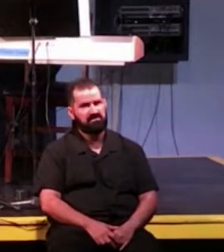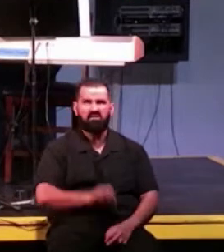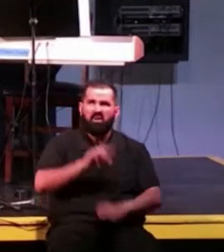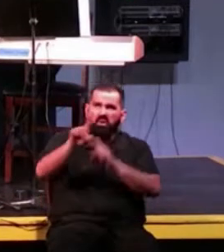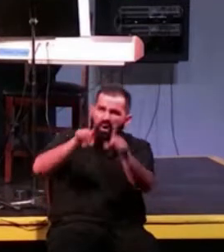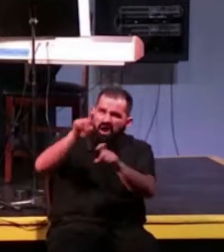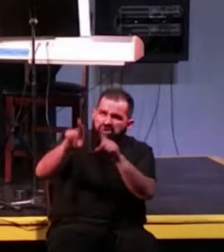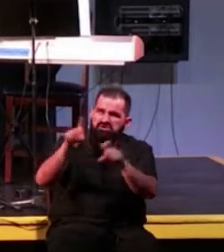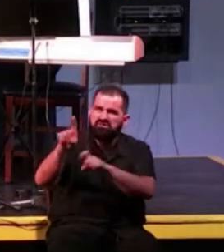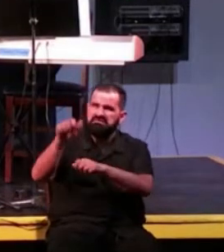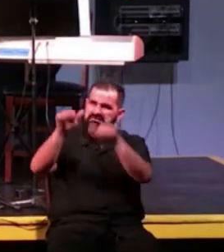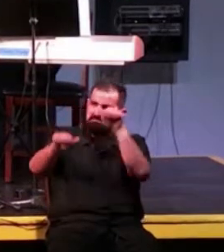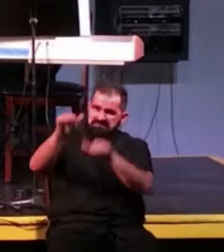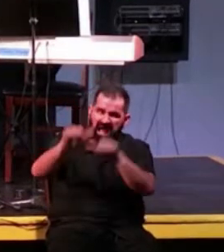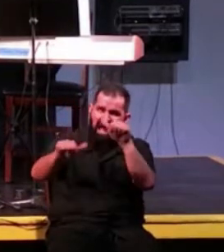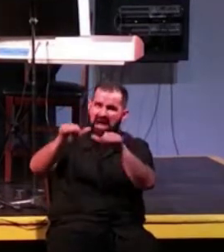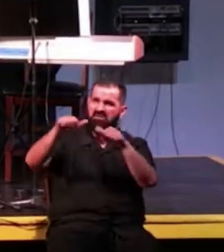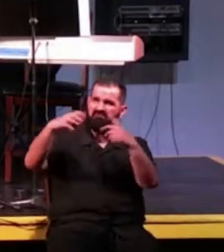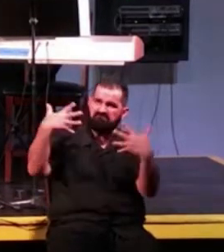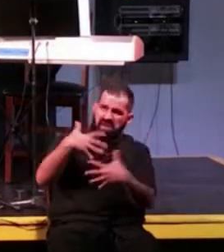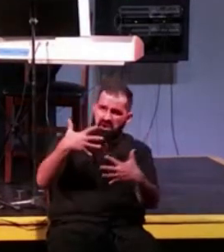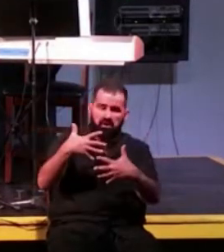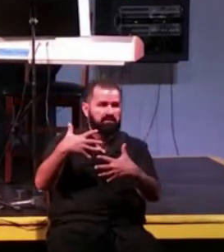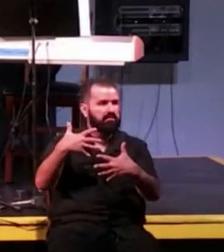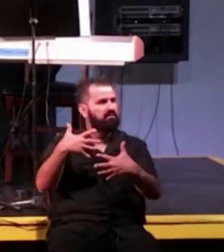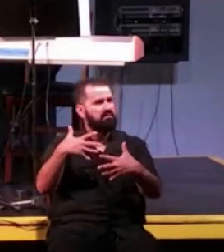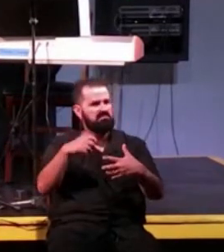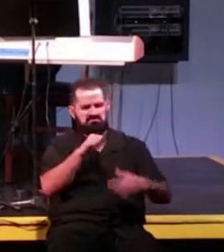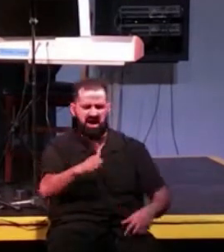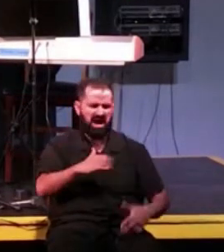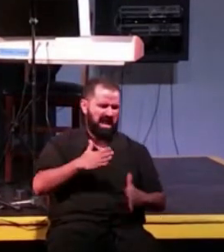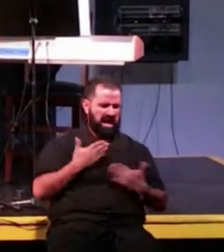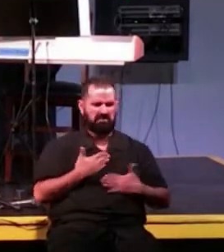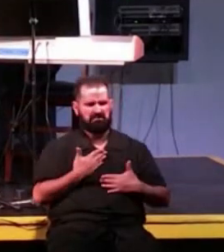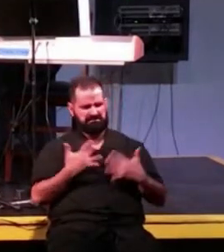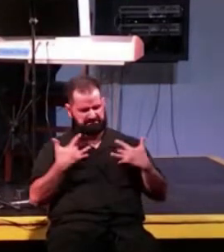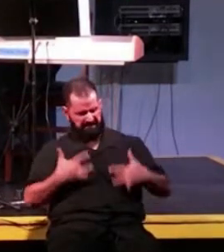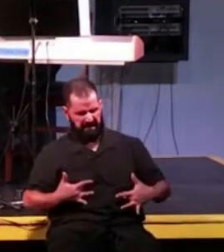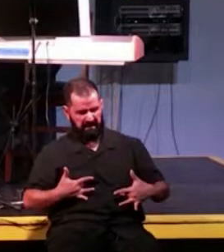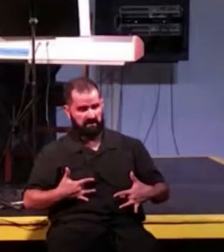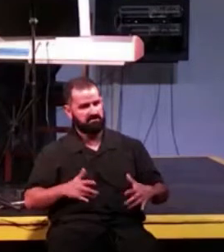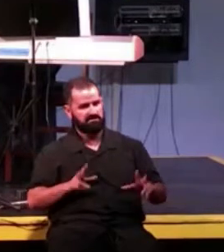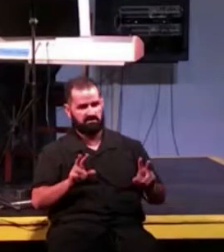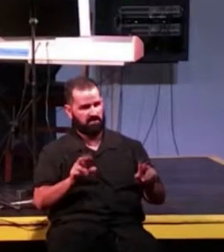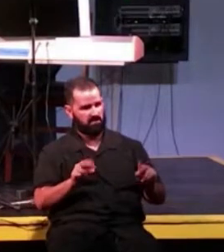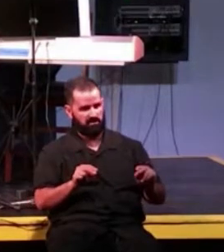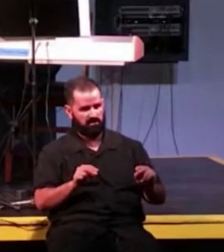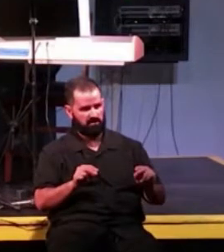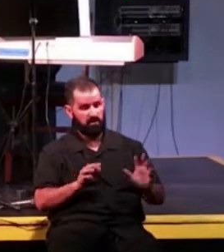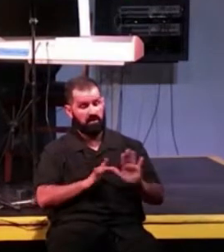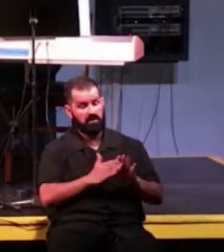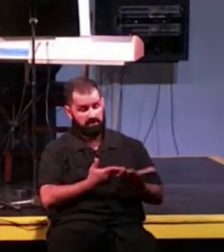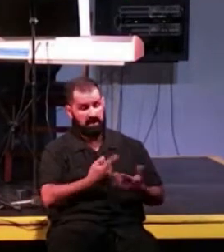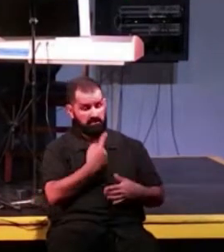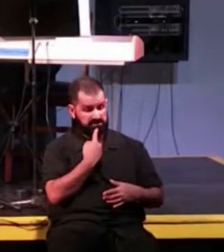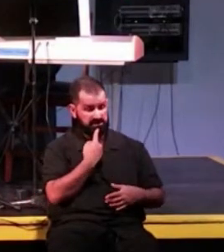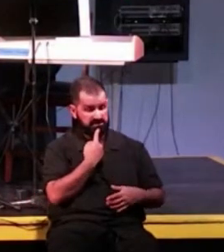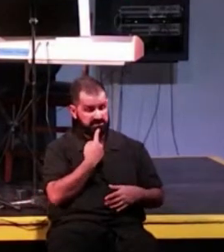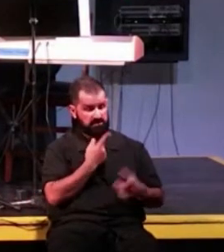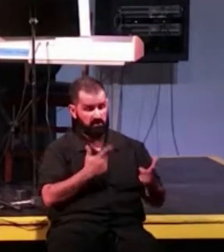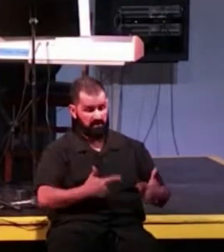Question God, doubt, live in fear, be unhappy. No, the Bible says when times are